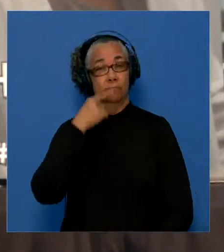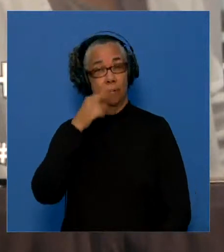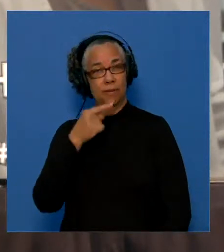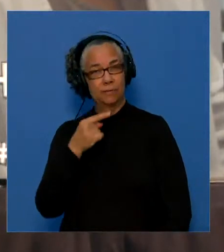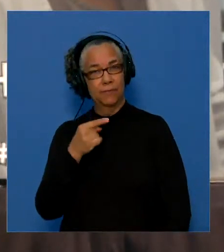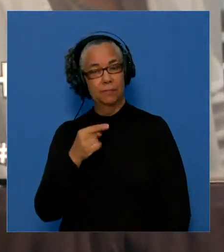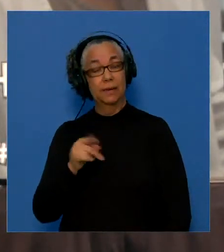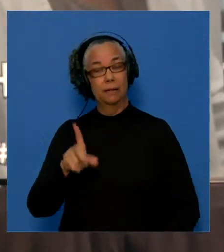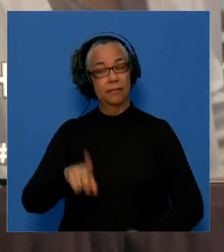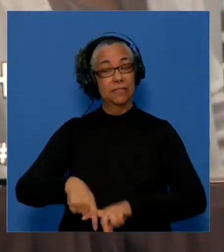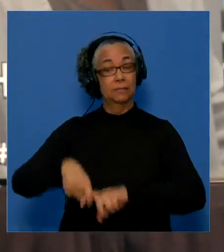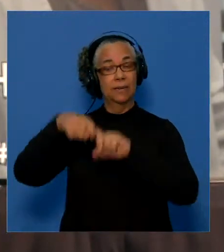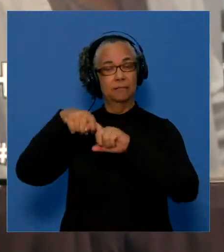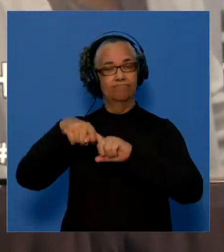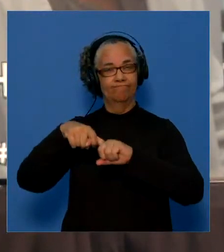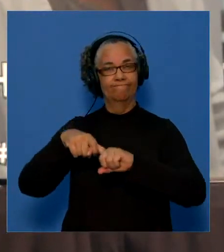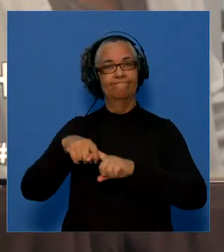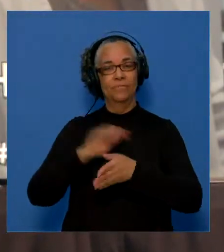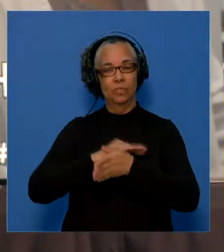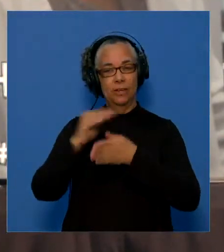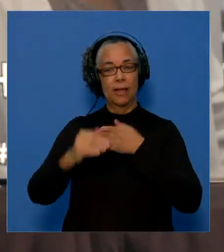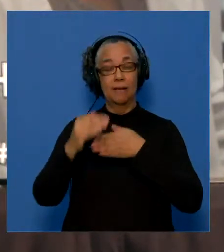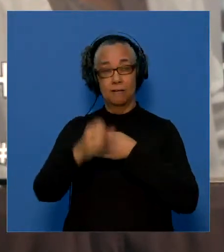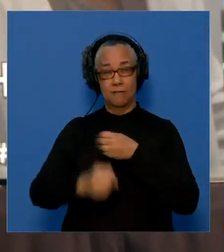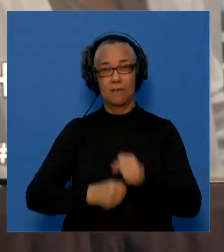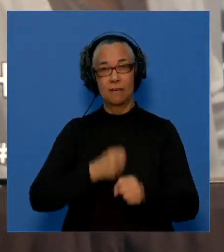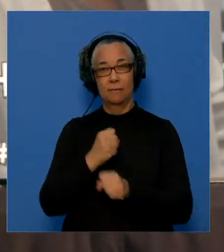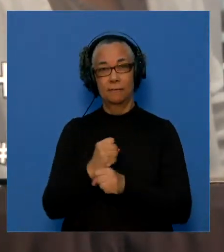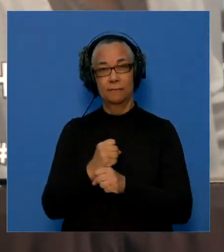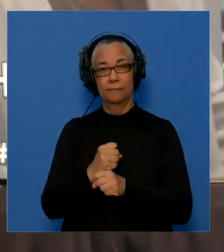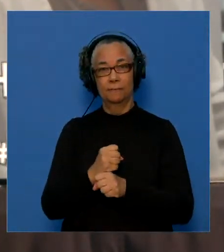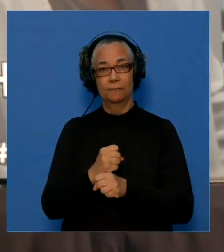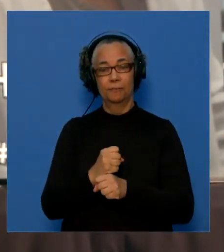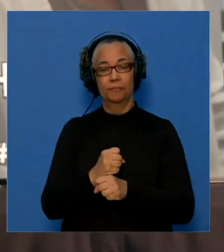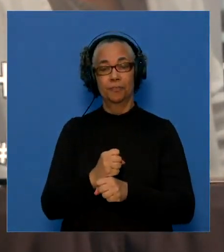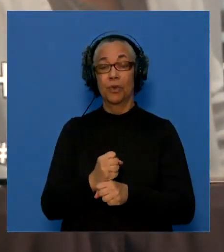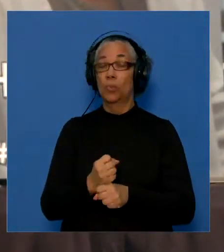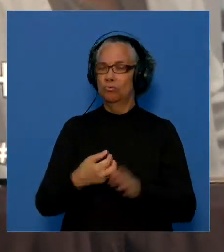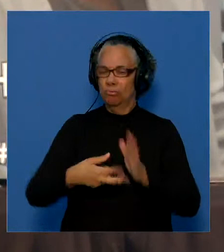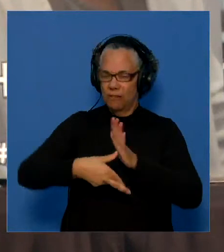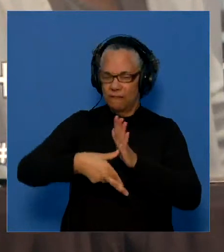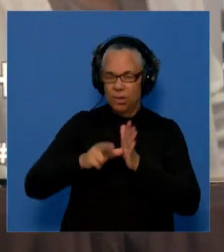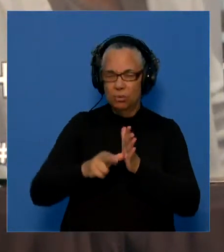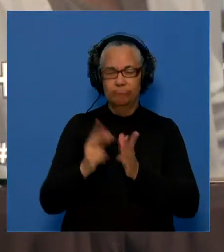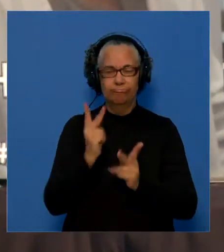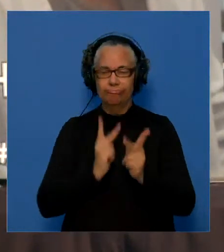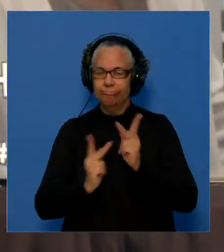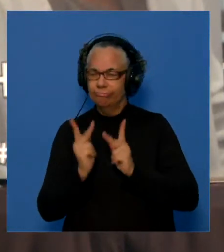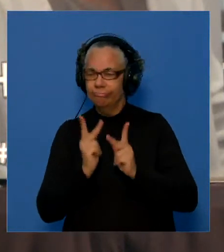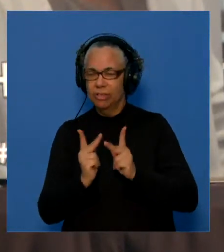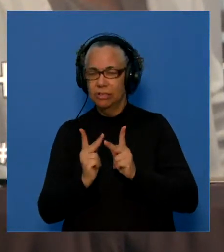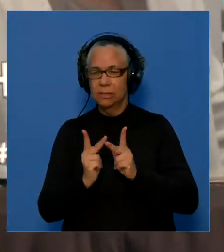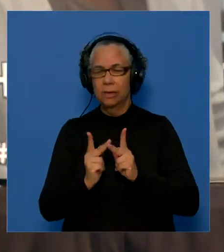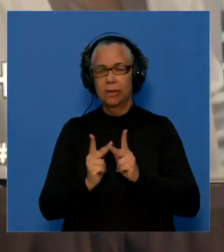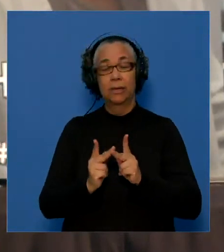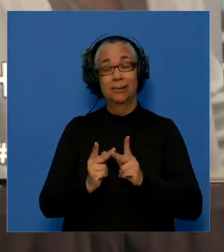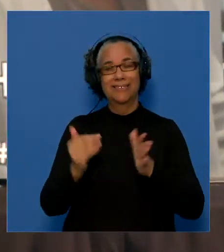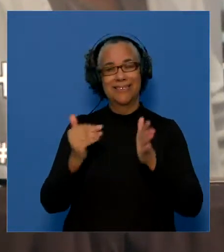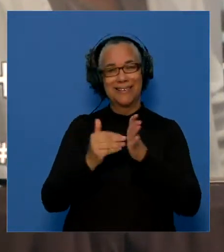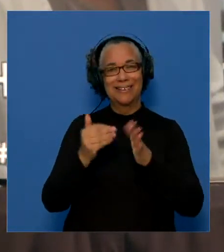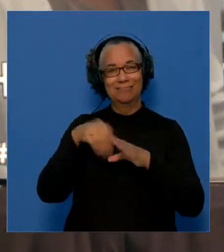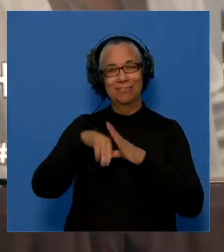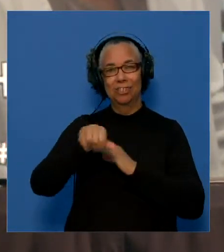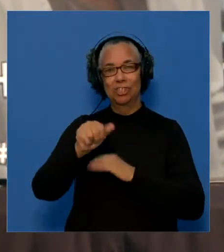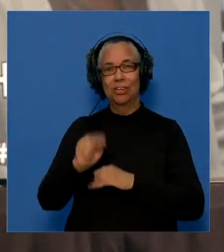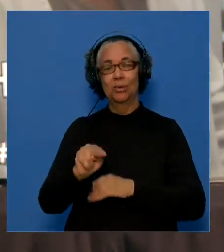until the end of this year. We will review the reinstatement of visitation in January